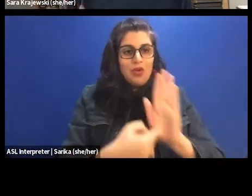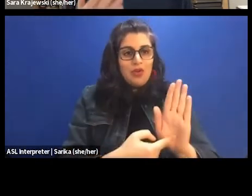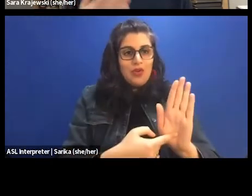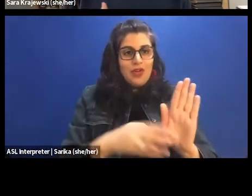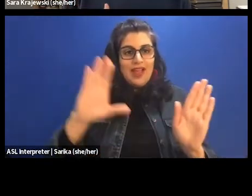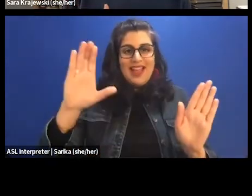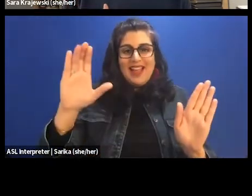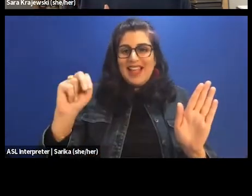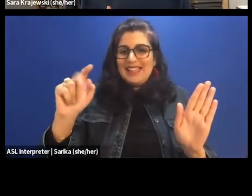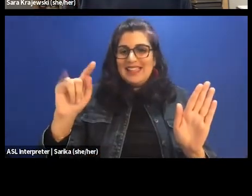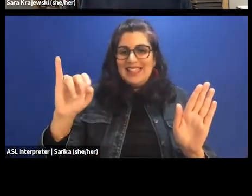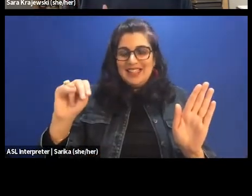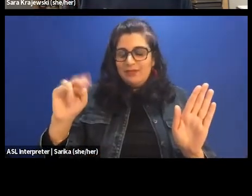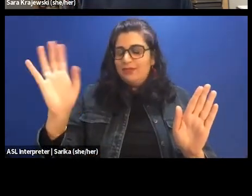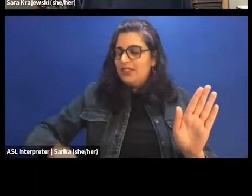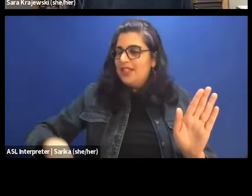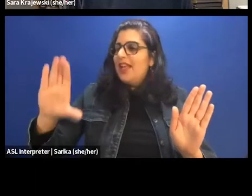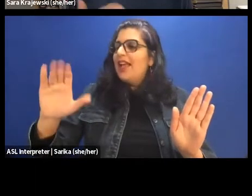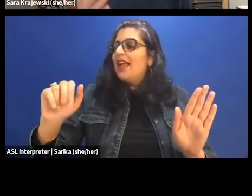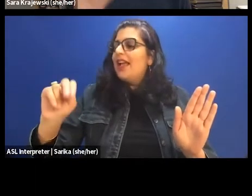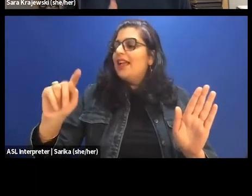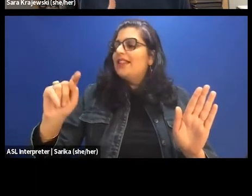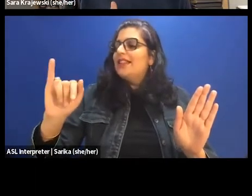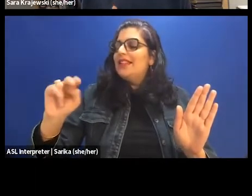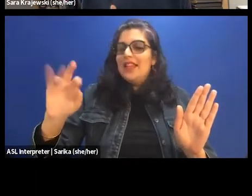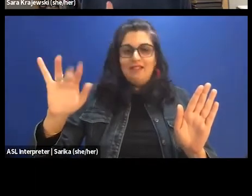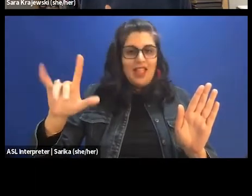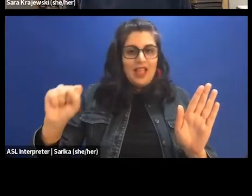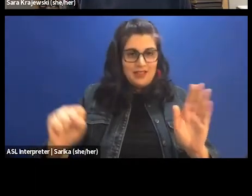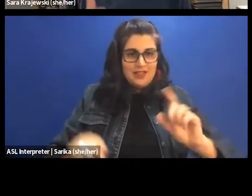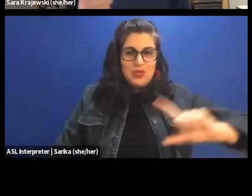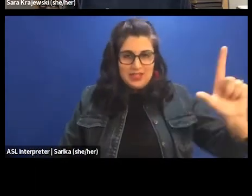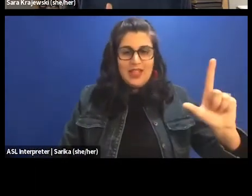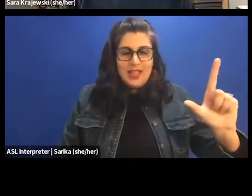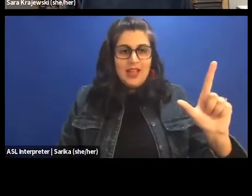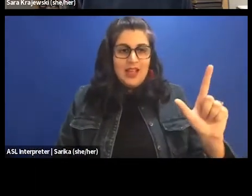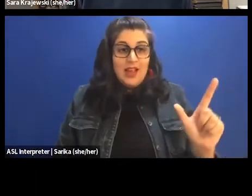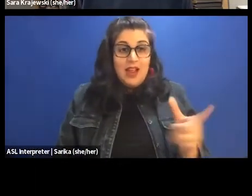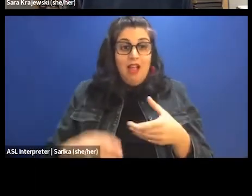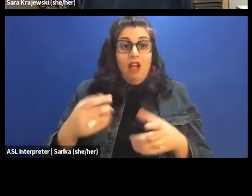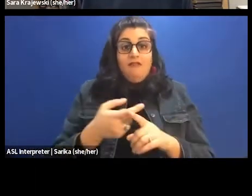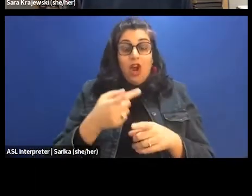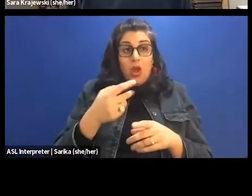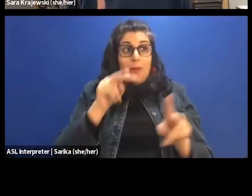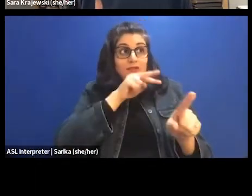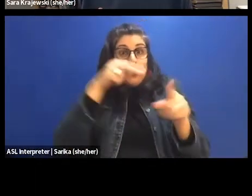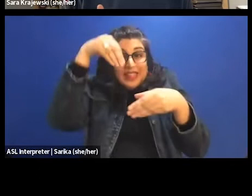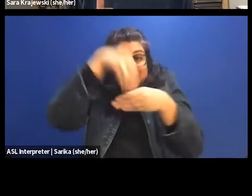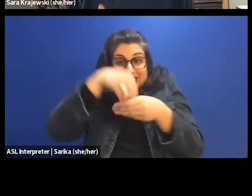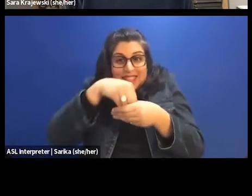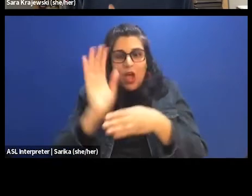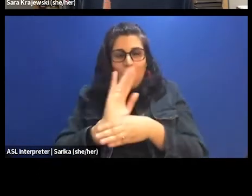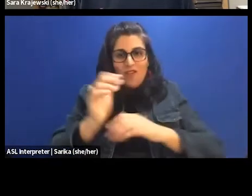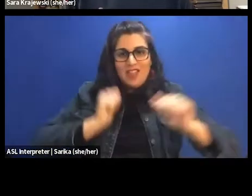Cantinflas in this painting that you see on the left from the viewpoint of the seats inside a movie theater.